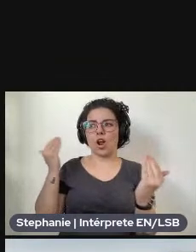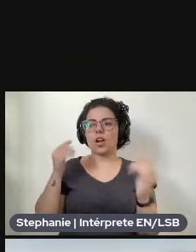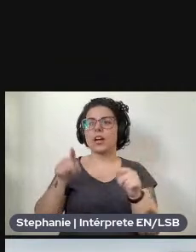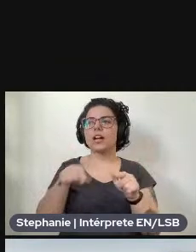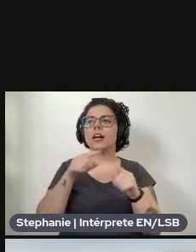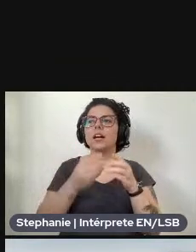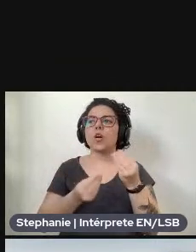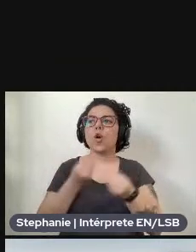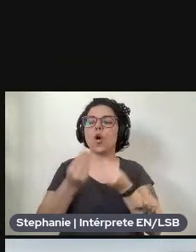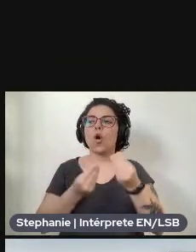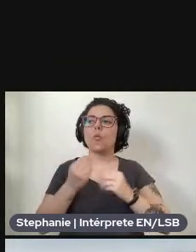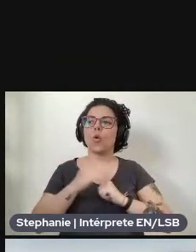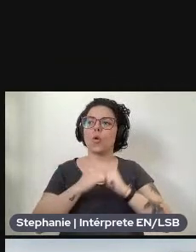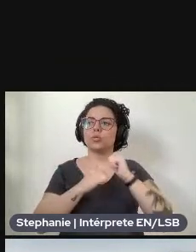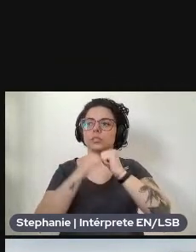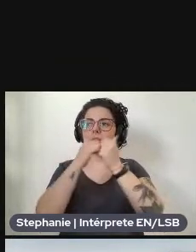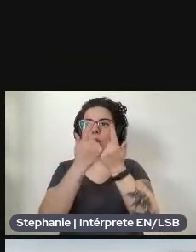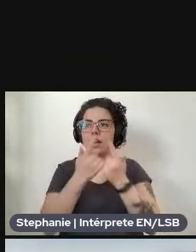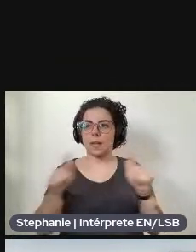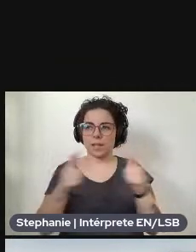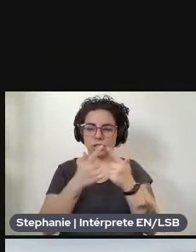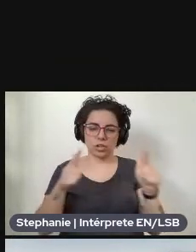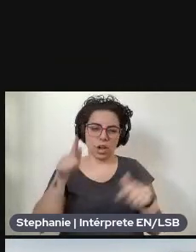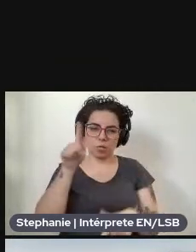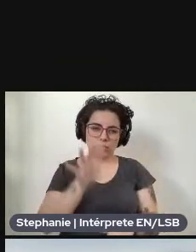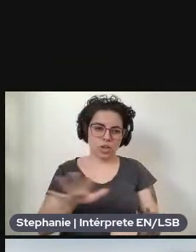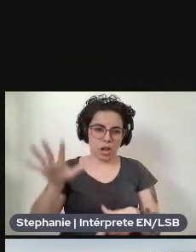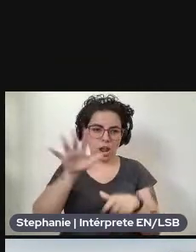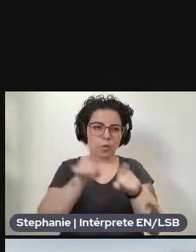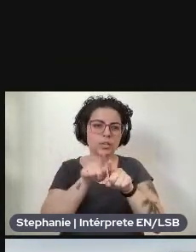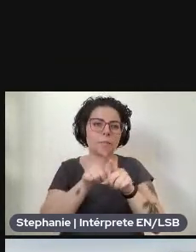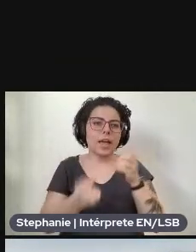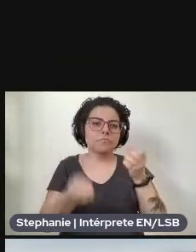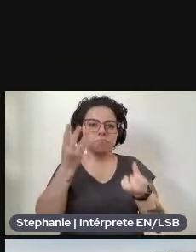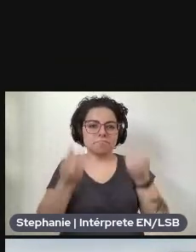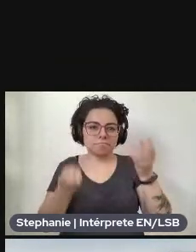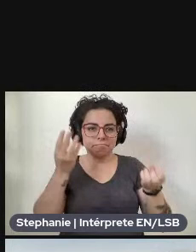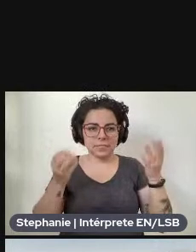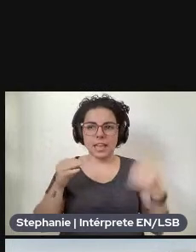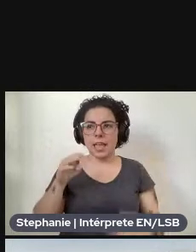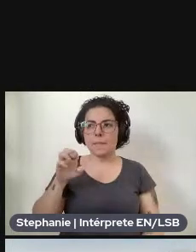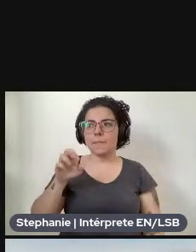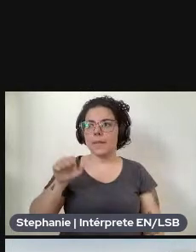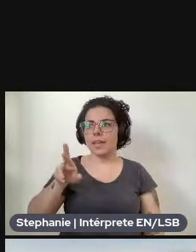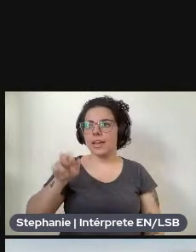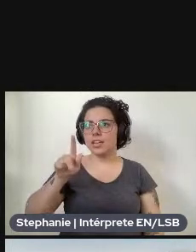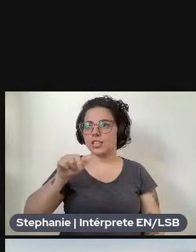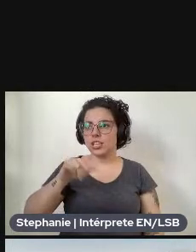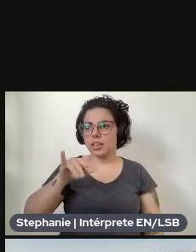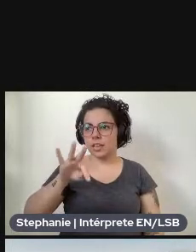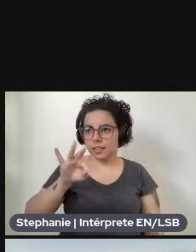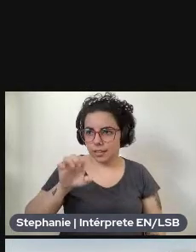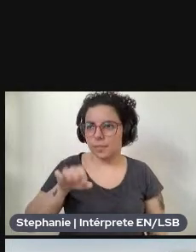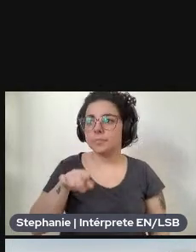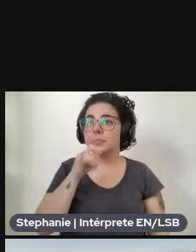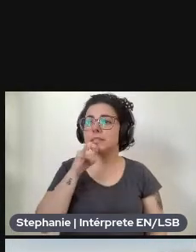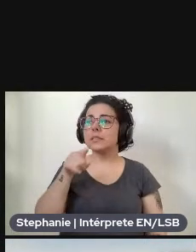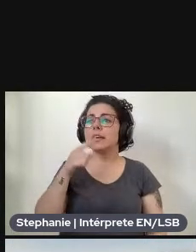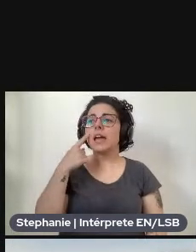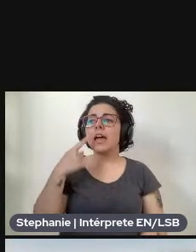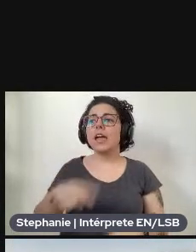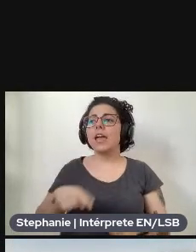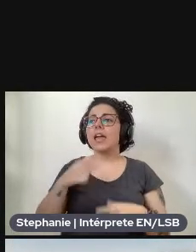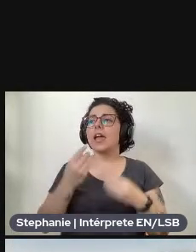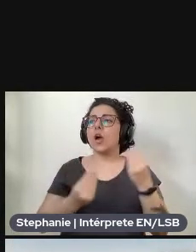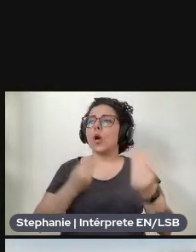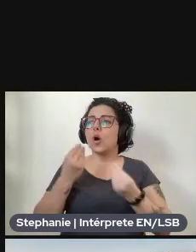general. Okay, so a particularly appealing implication of the constructional view is the idea